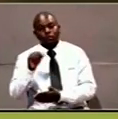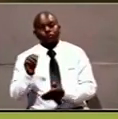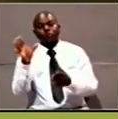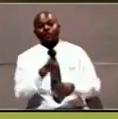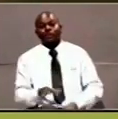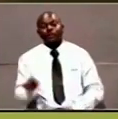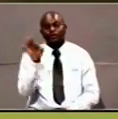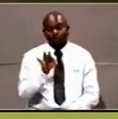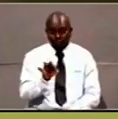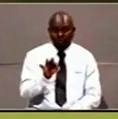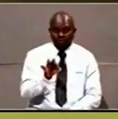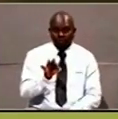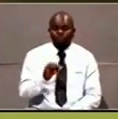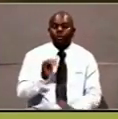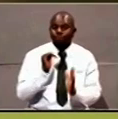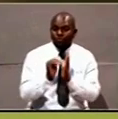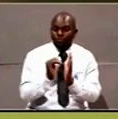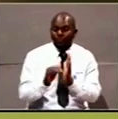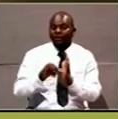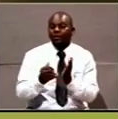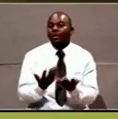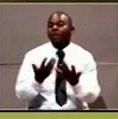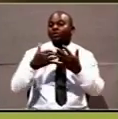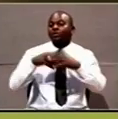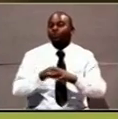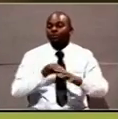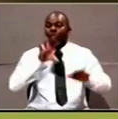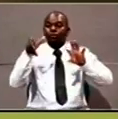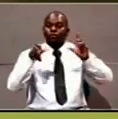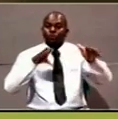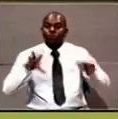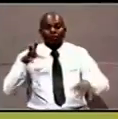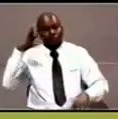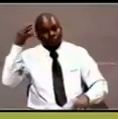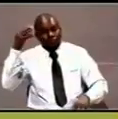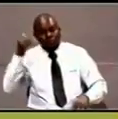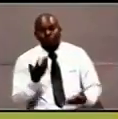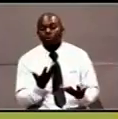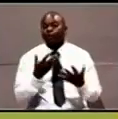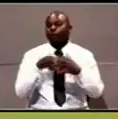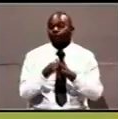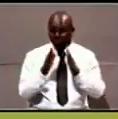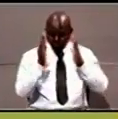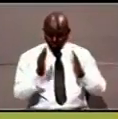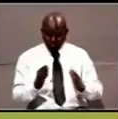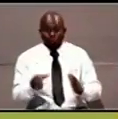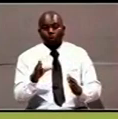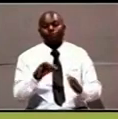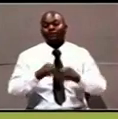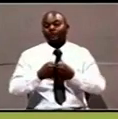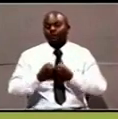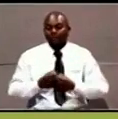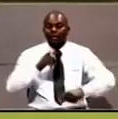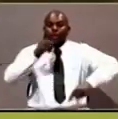to address this matter of integration of the region of the Horn of Africa within the context of addressing all those challenges,